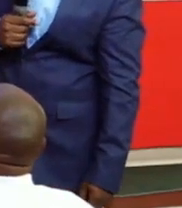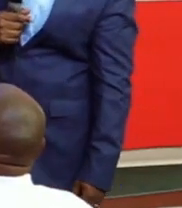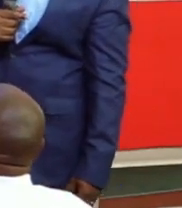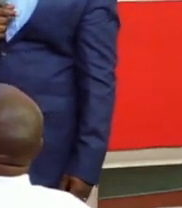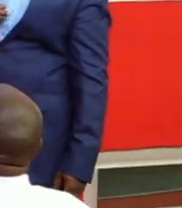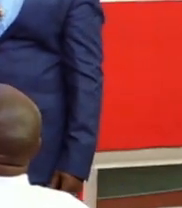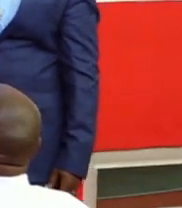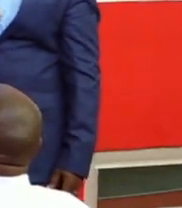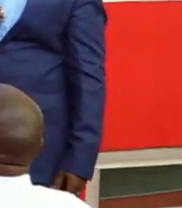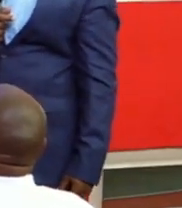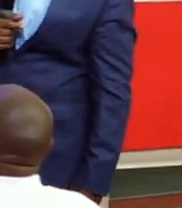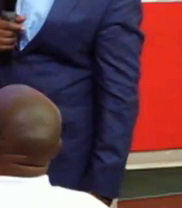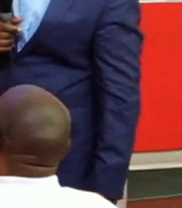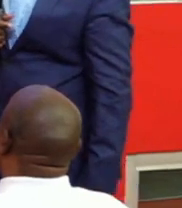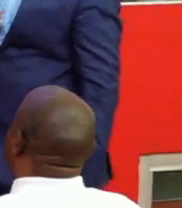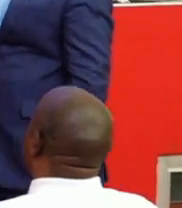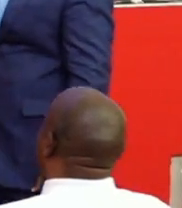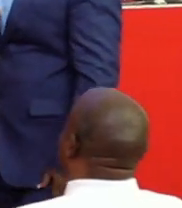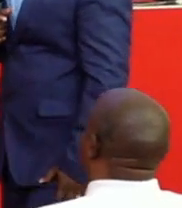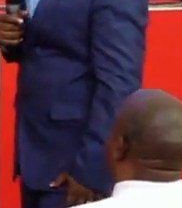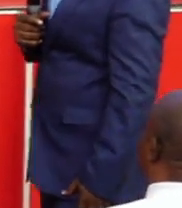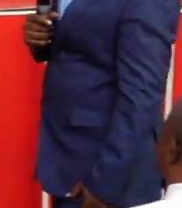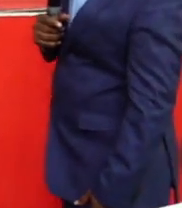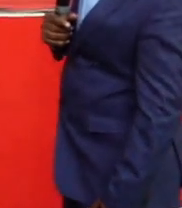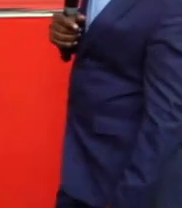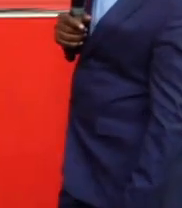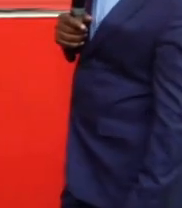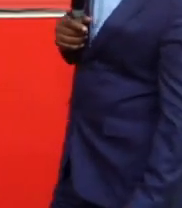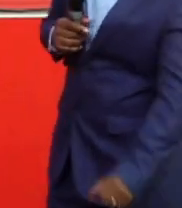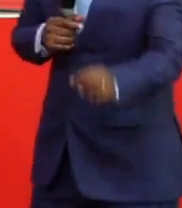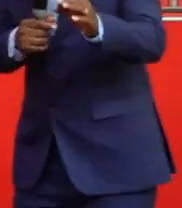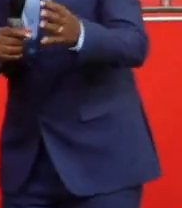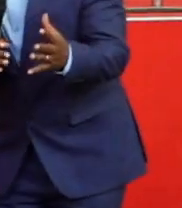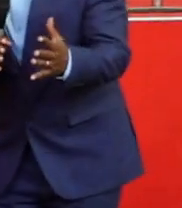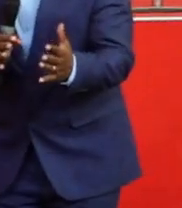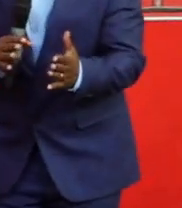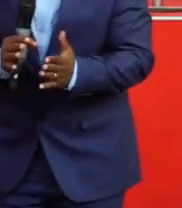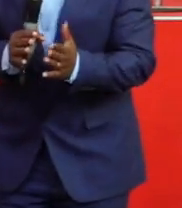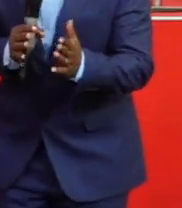And that is the same tension that you have between God and the devil.